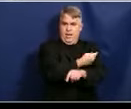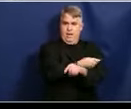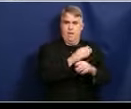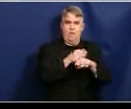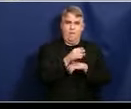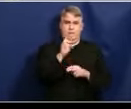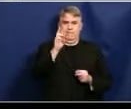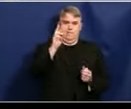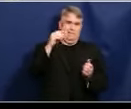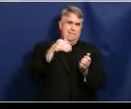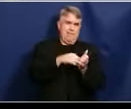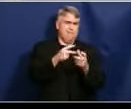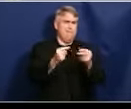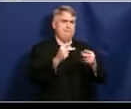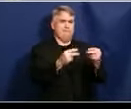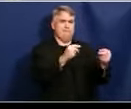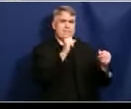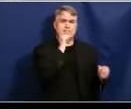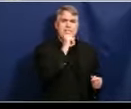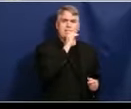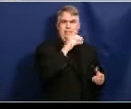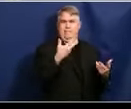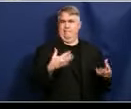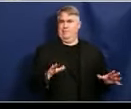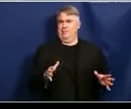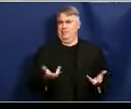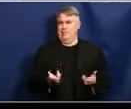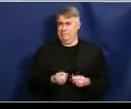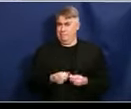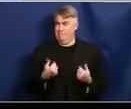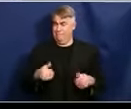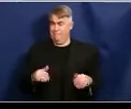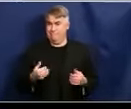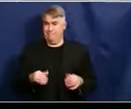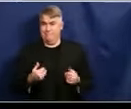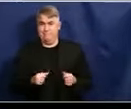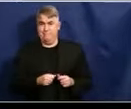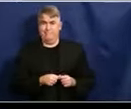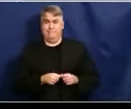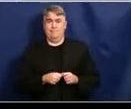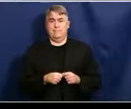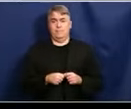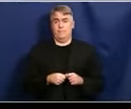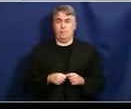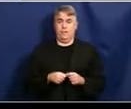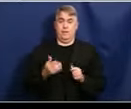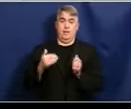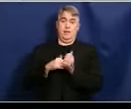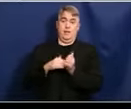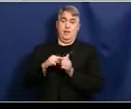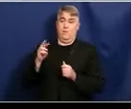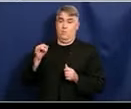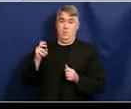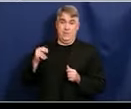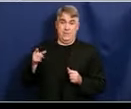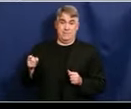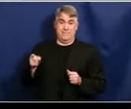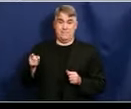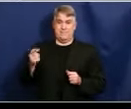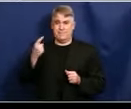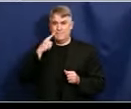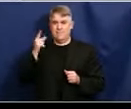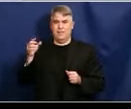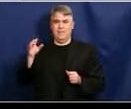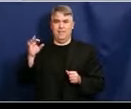our most vulnerable populations with our seniors. Dr. Wooten or Supervisor Vargas talked a little bit